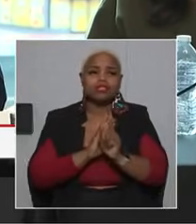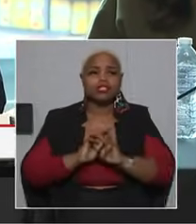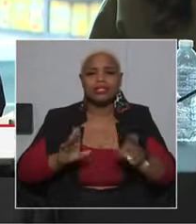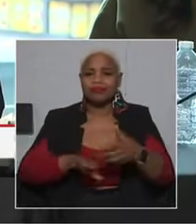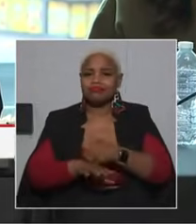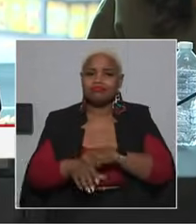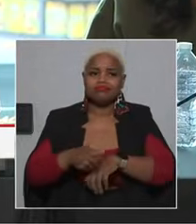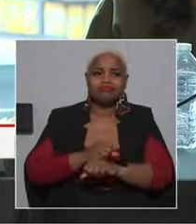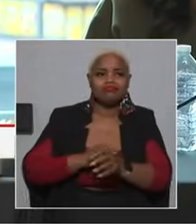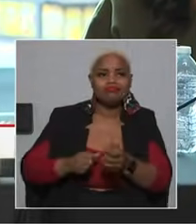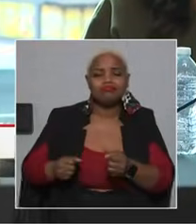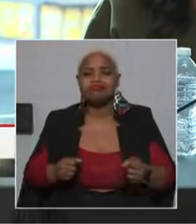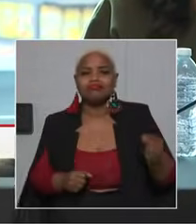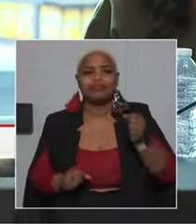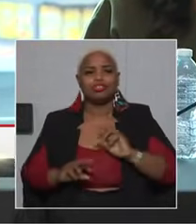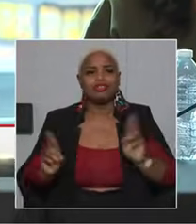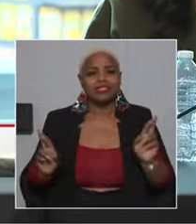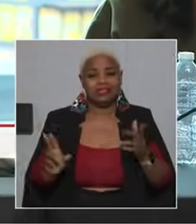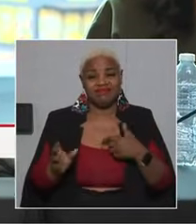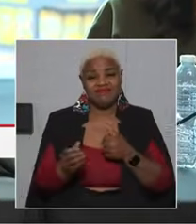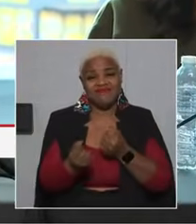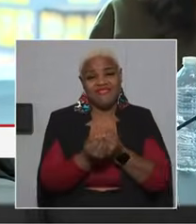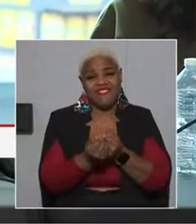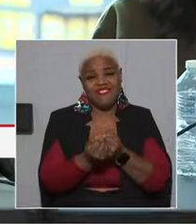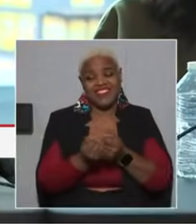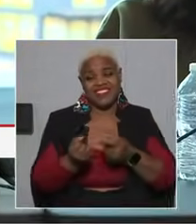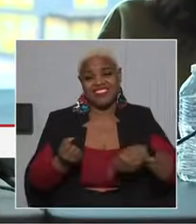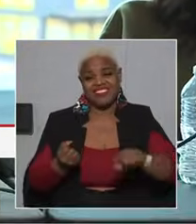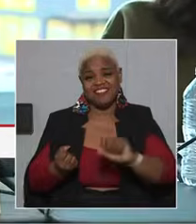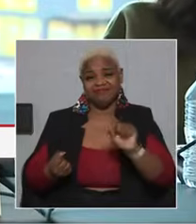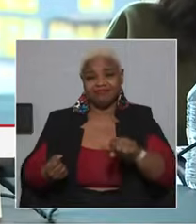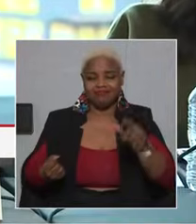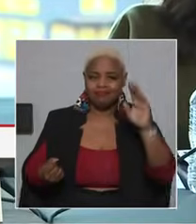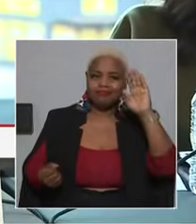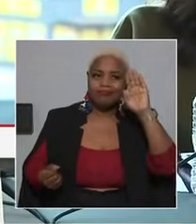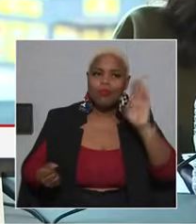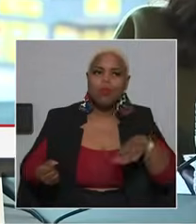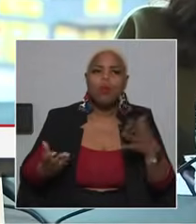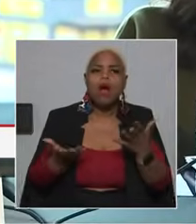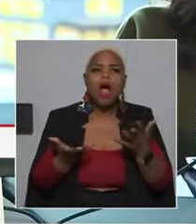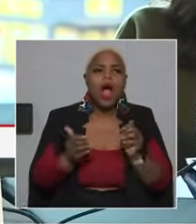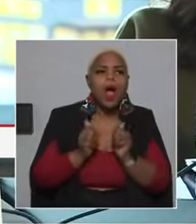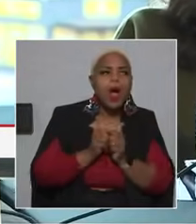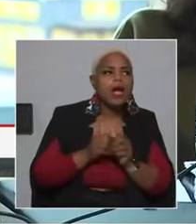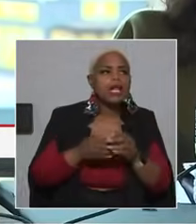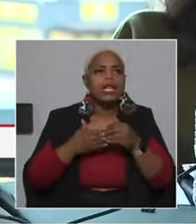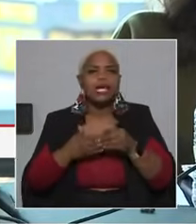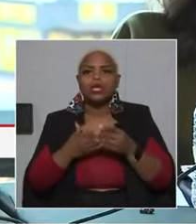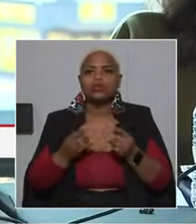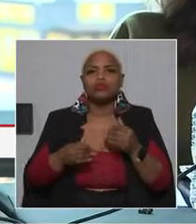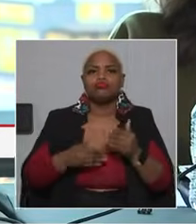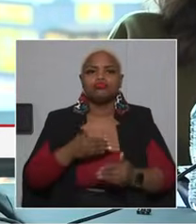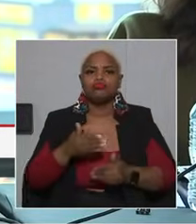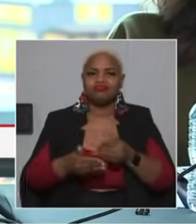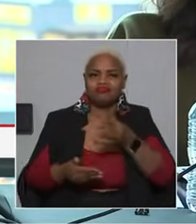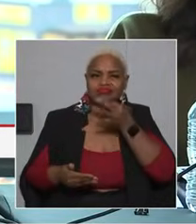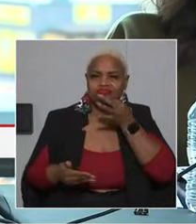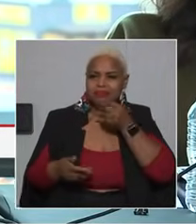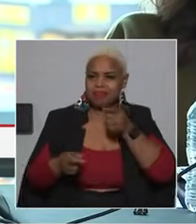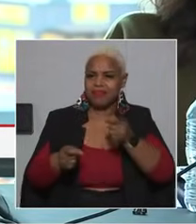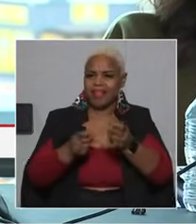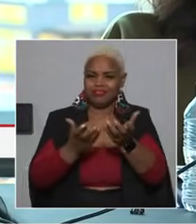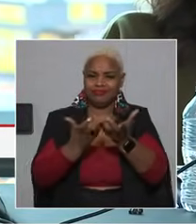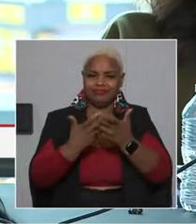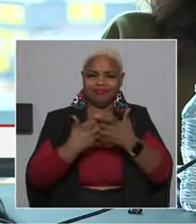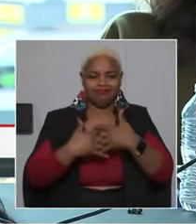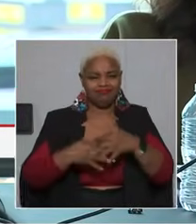toes down. They know what to do. They know how to lead. They know how to manage. I also would